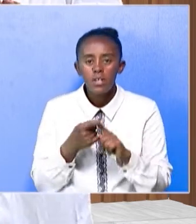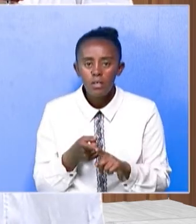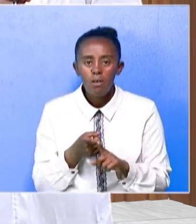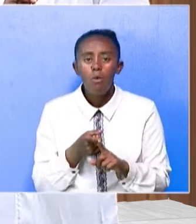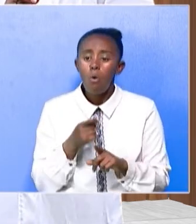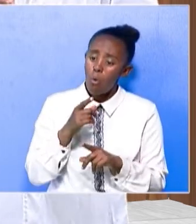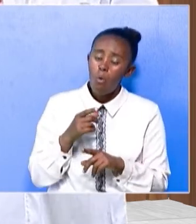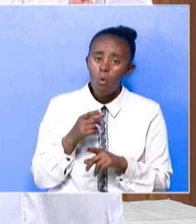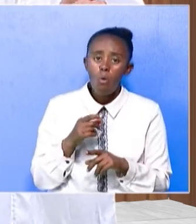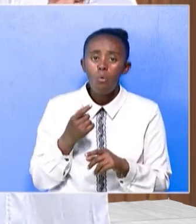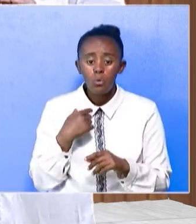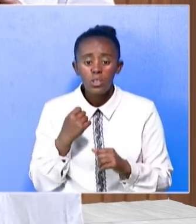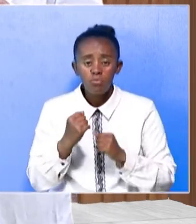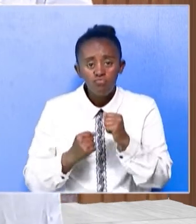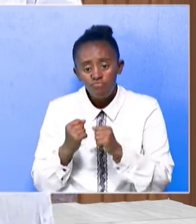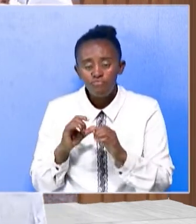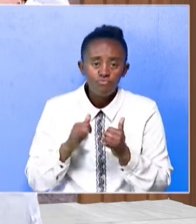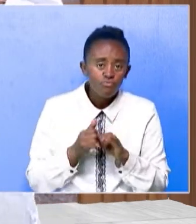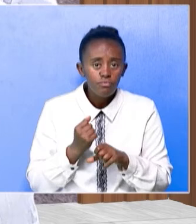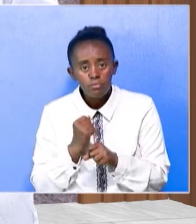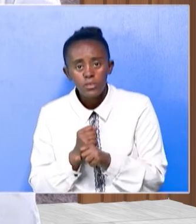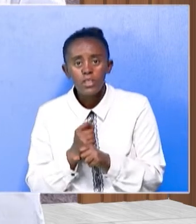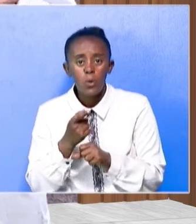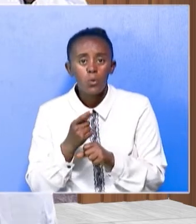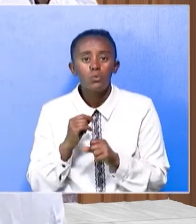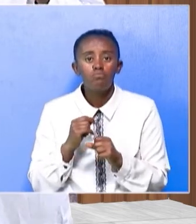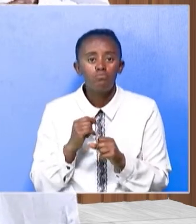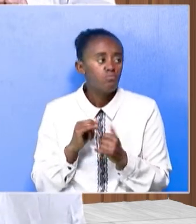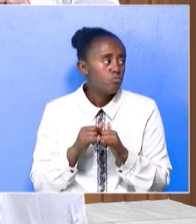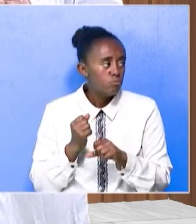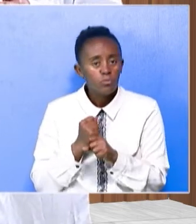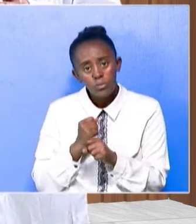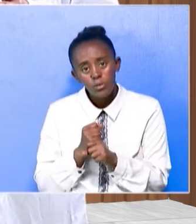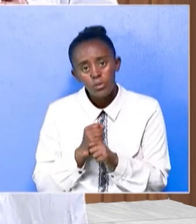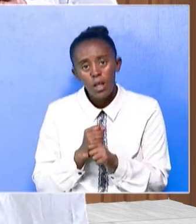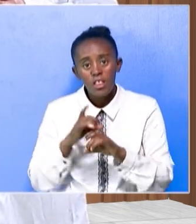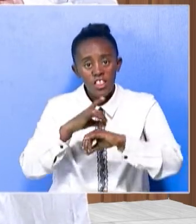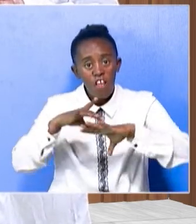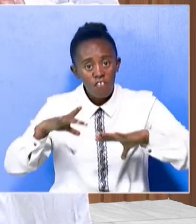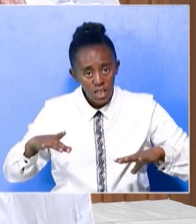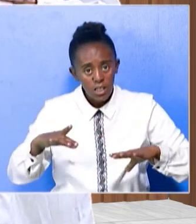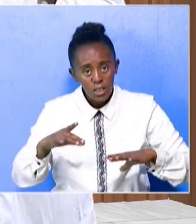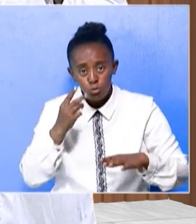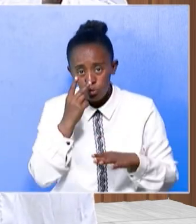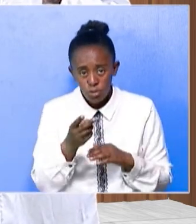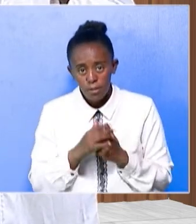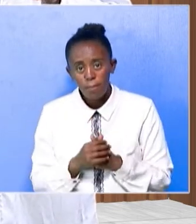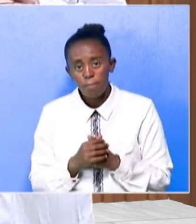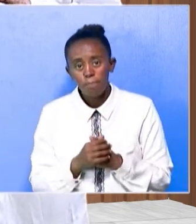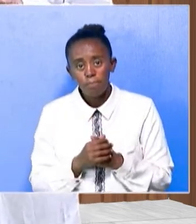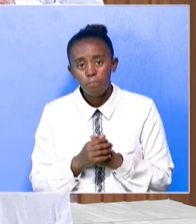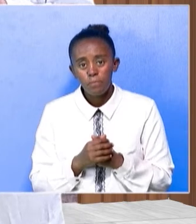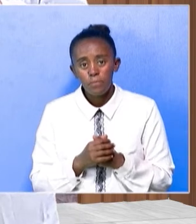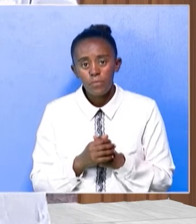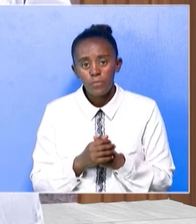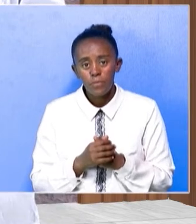that? Oh, when I was jogging yesterday, or when I was jogging at the field, you see, my dog